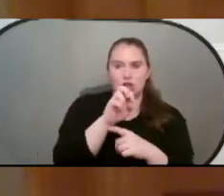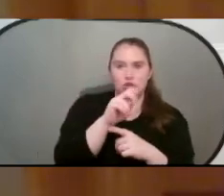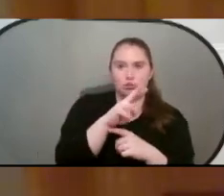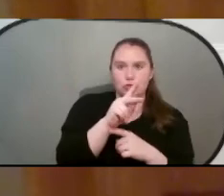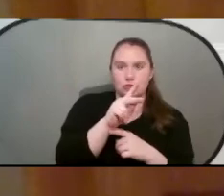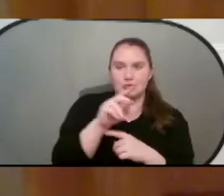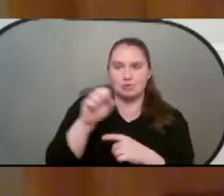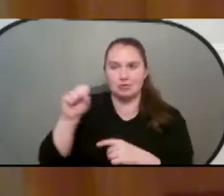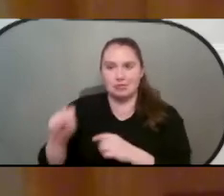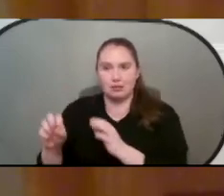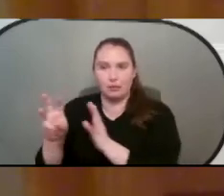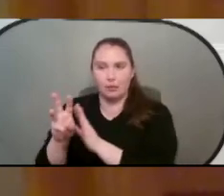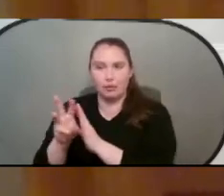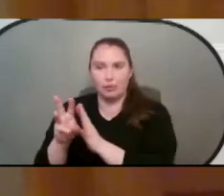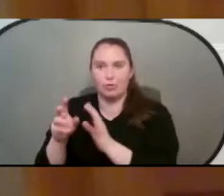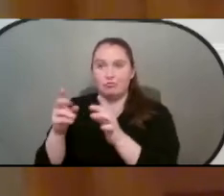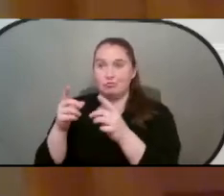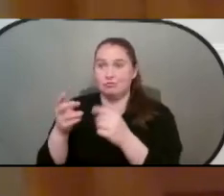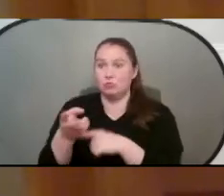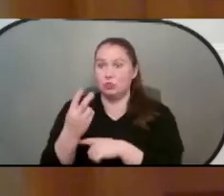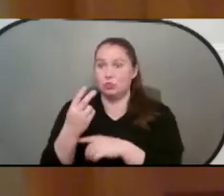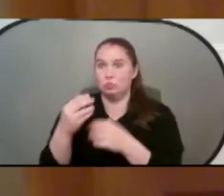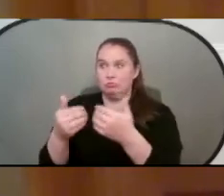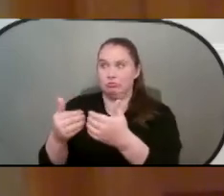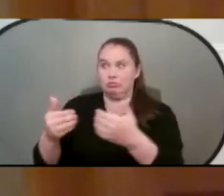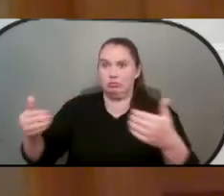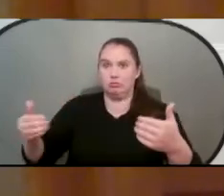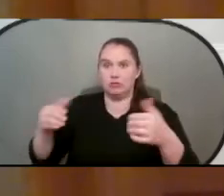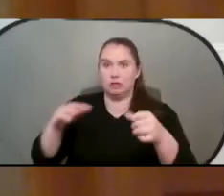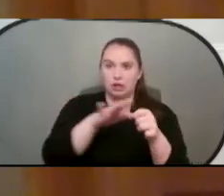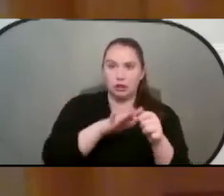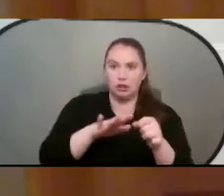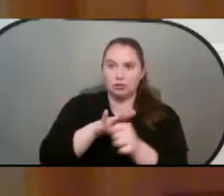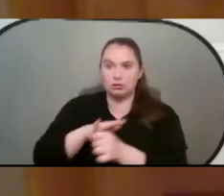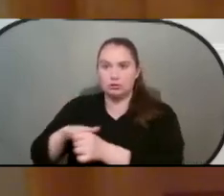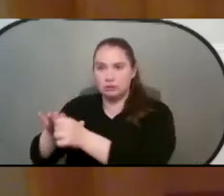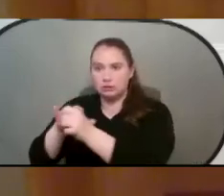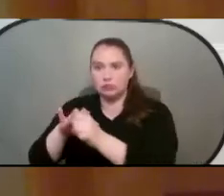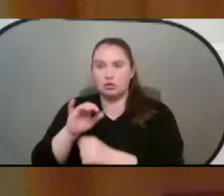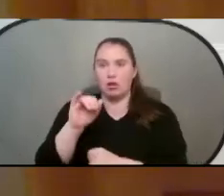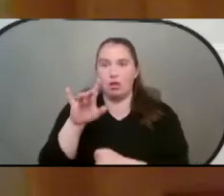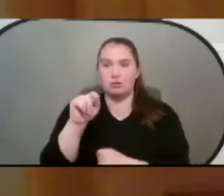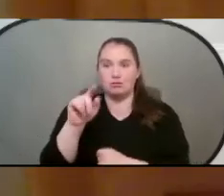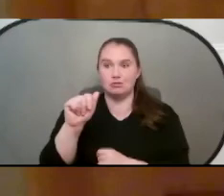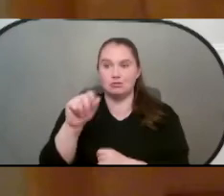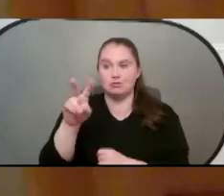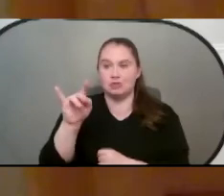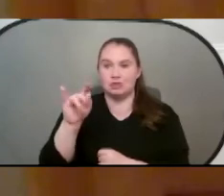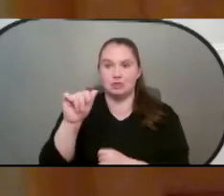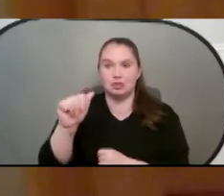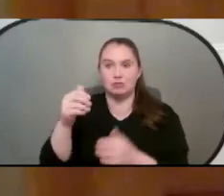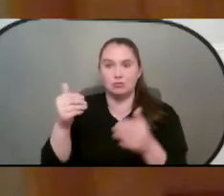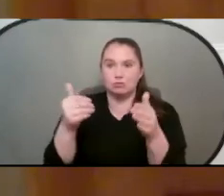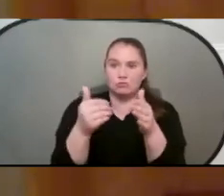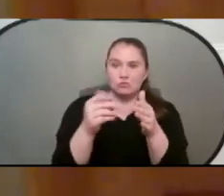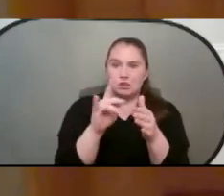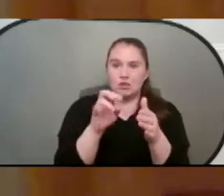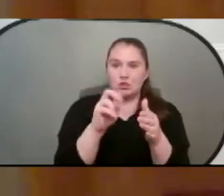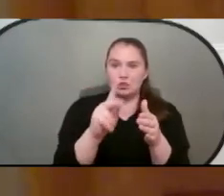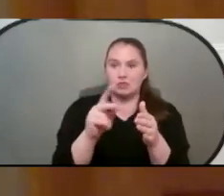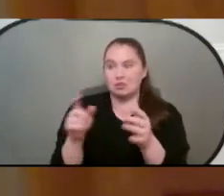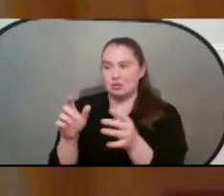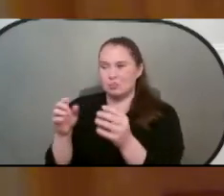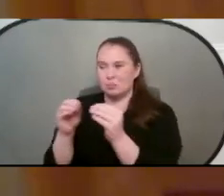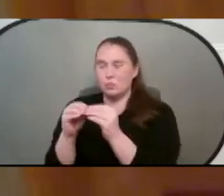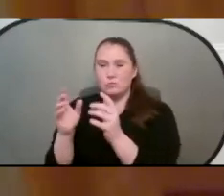areas. And so AltaVista, I feel is closer to Kendrick. So, mean, and because it's smaller, but of course,